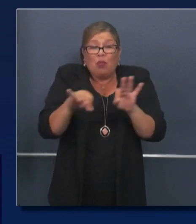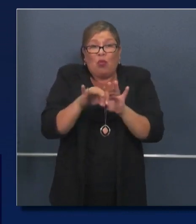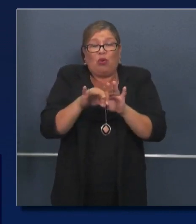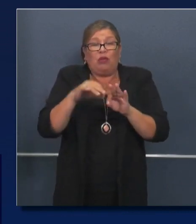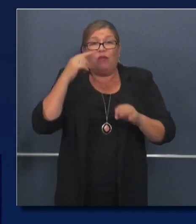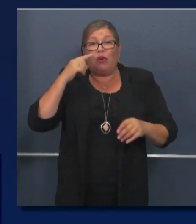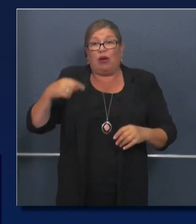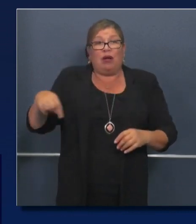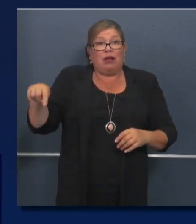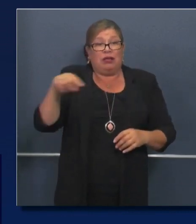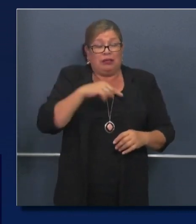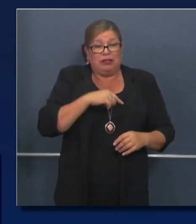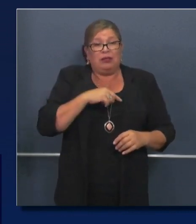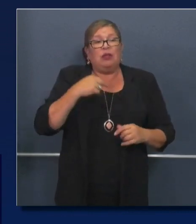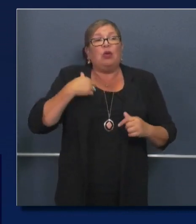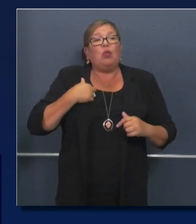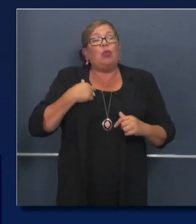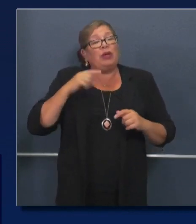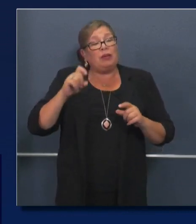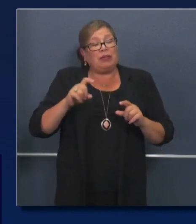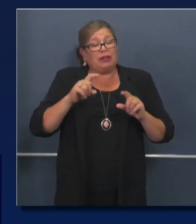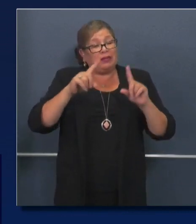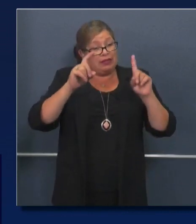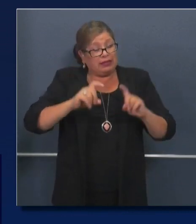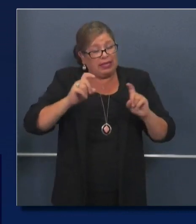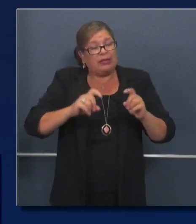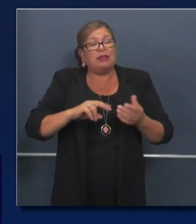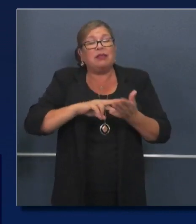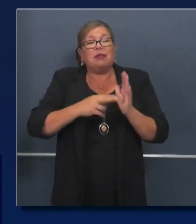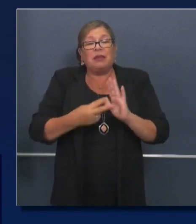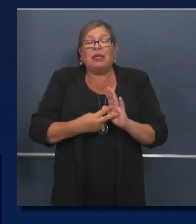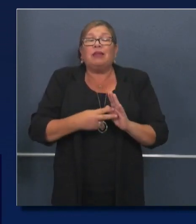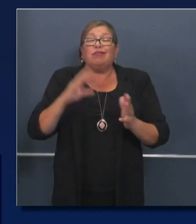we also report the positivity rate, which is the